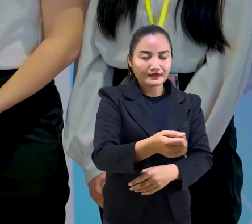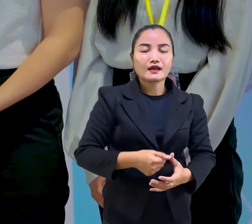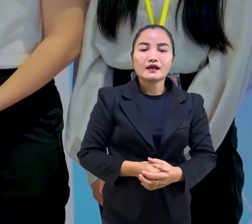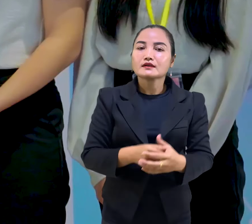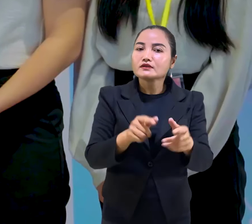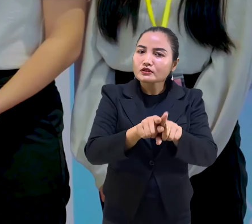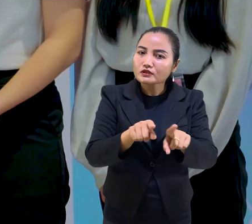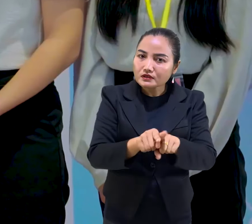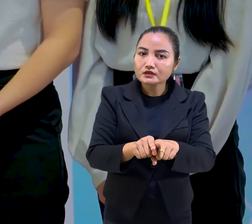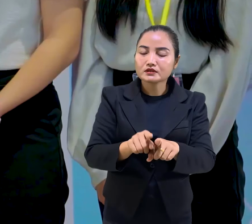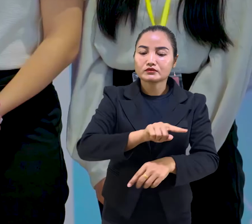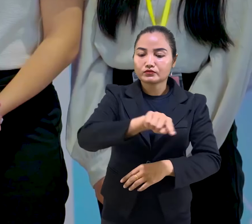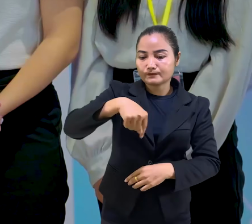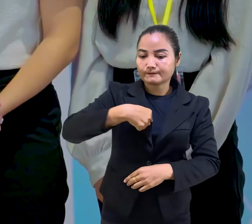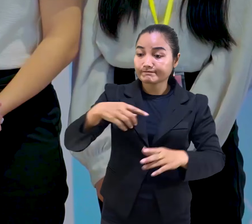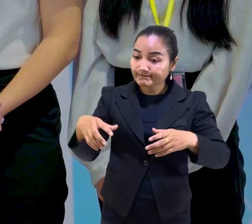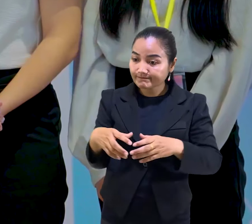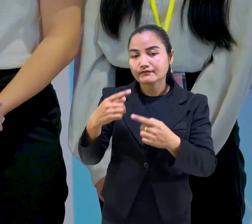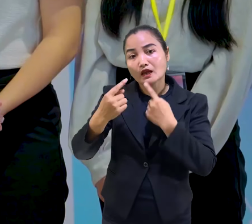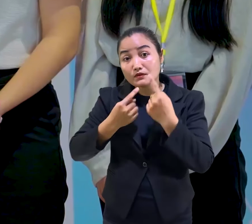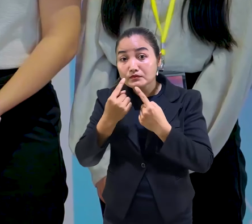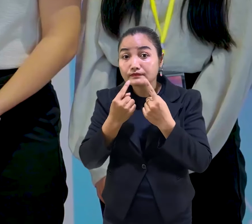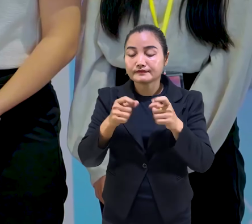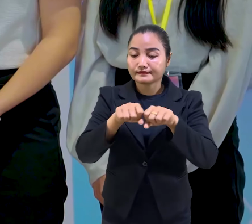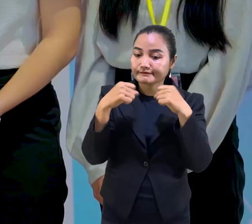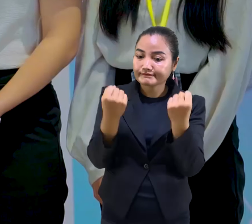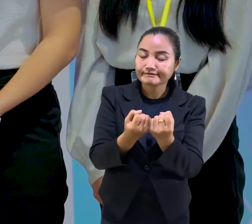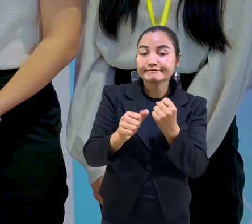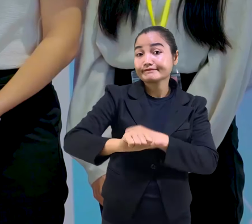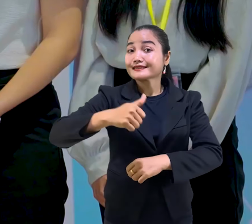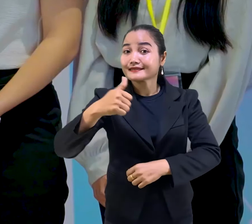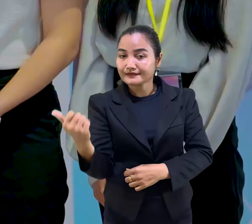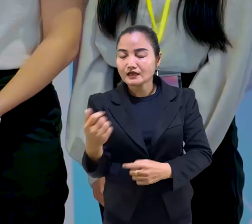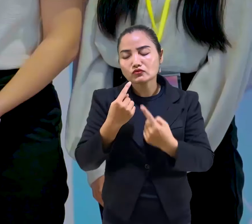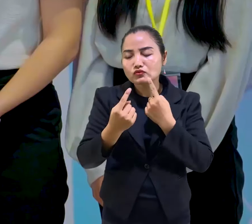job opportunities on the training program for the disabled people. So